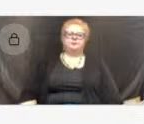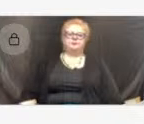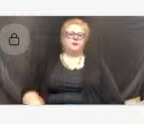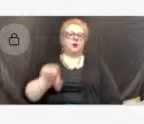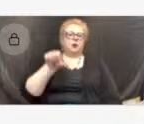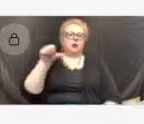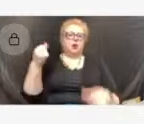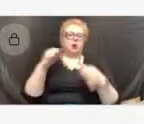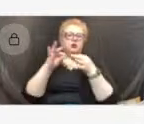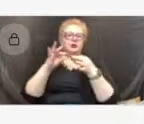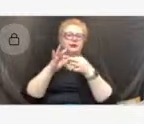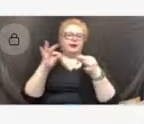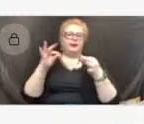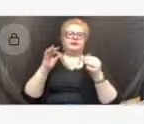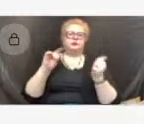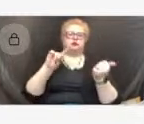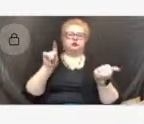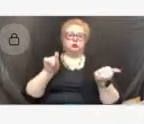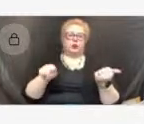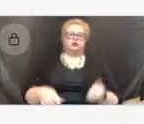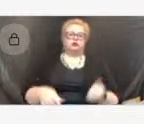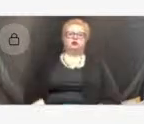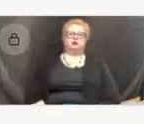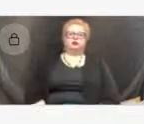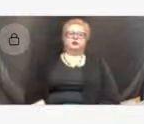comments or questions by the commission?